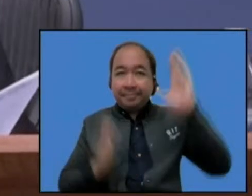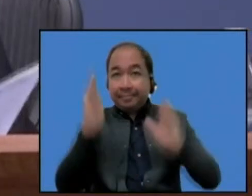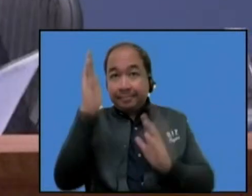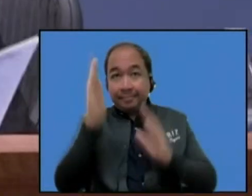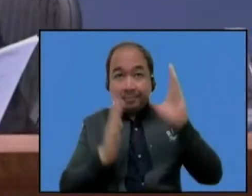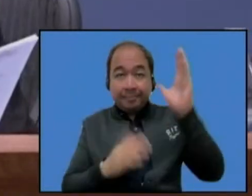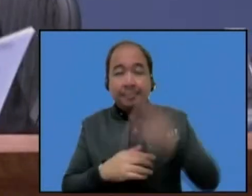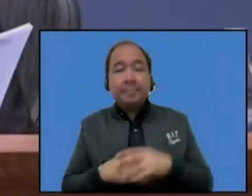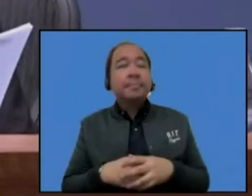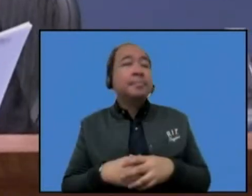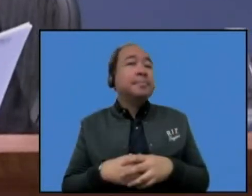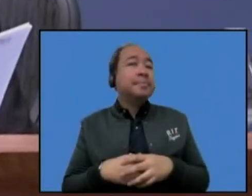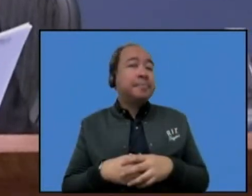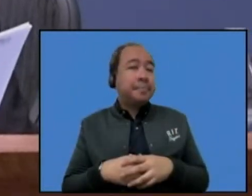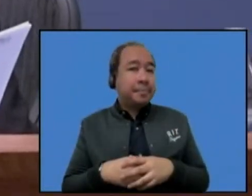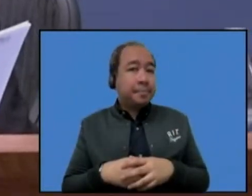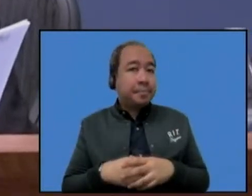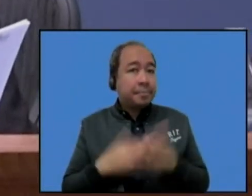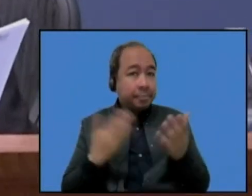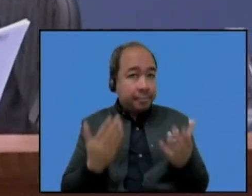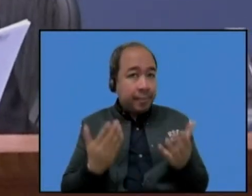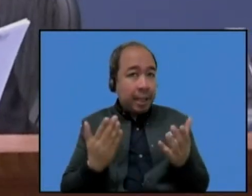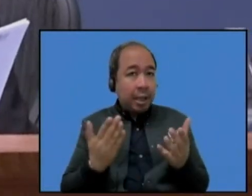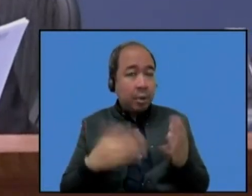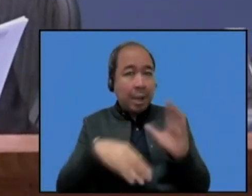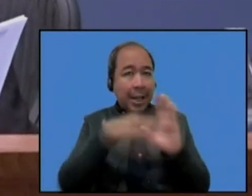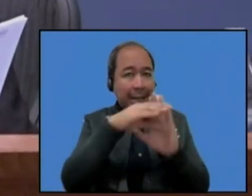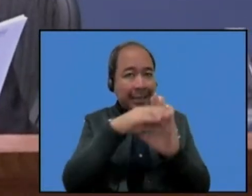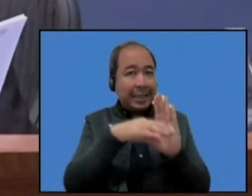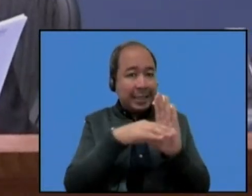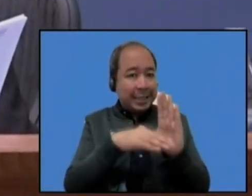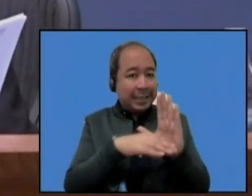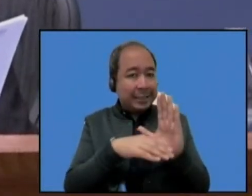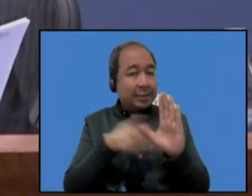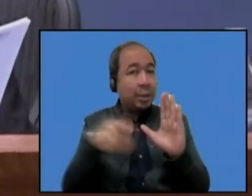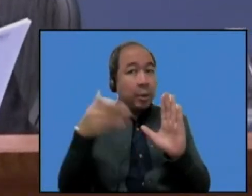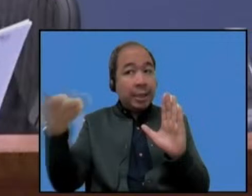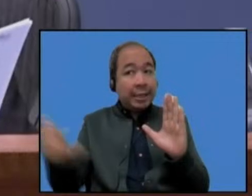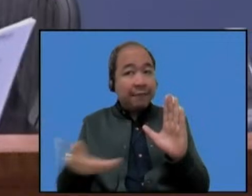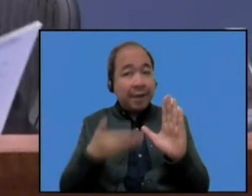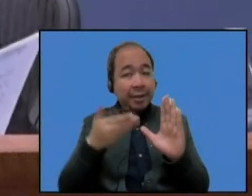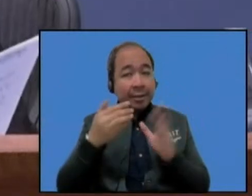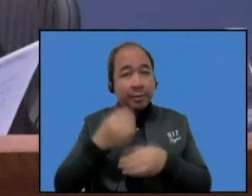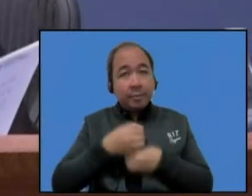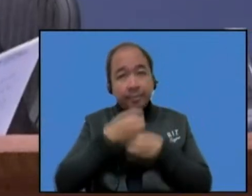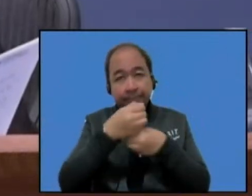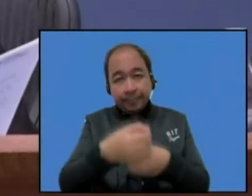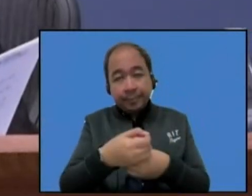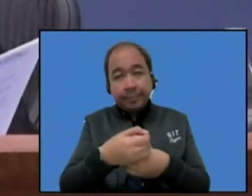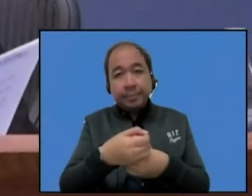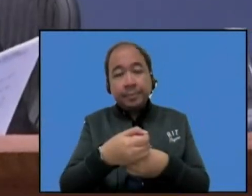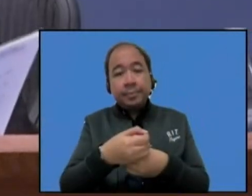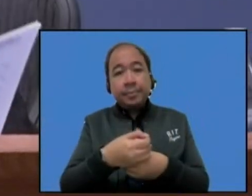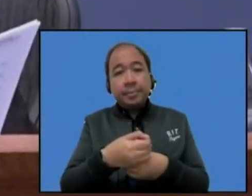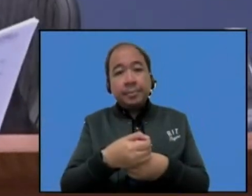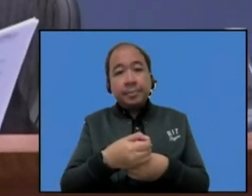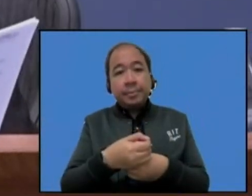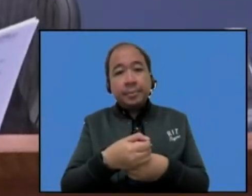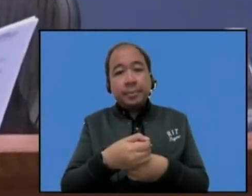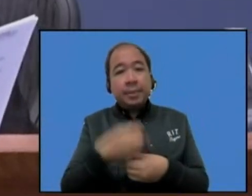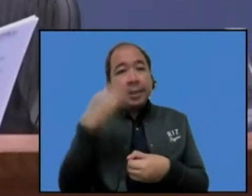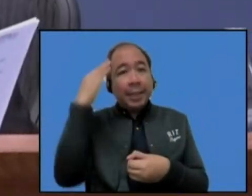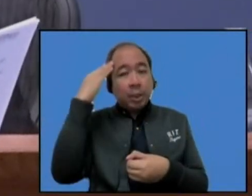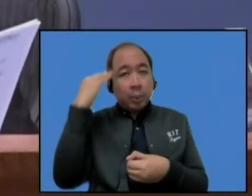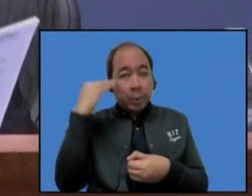I now have the list already, so invite the distinguished delegate of Republic of